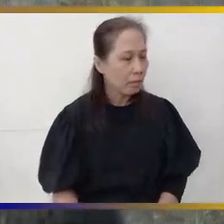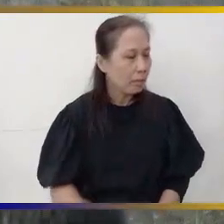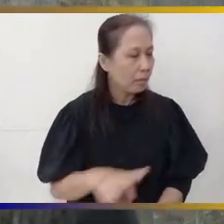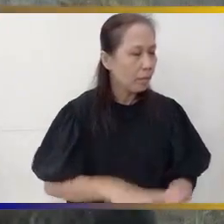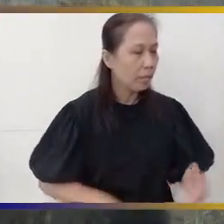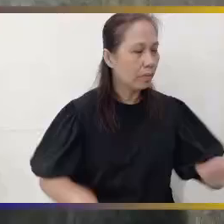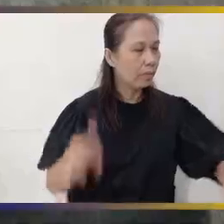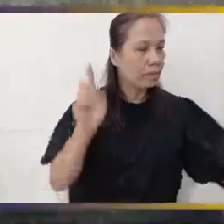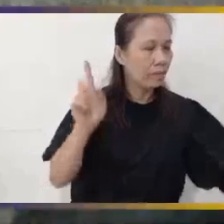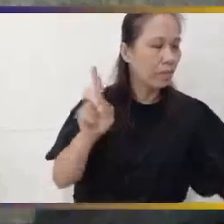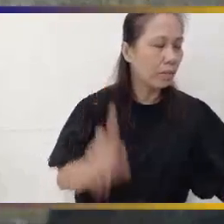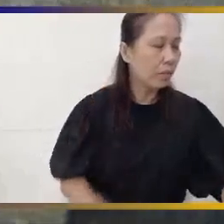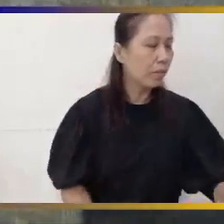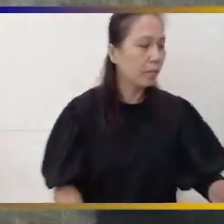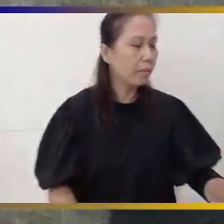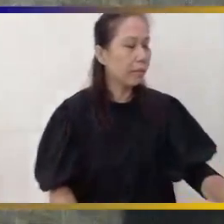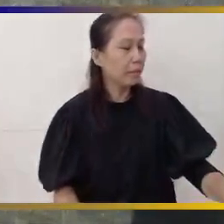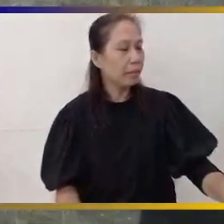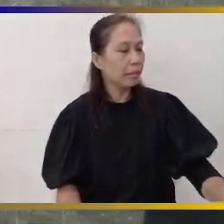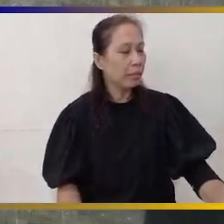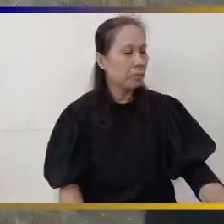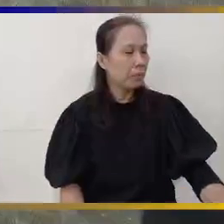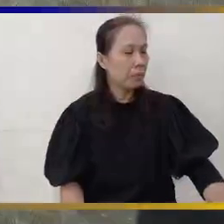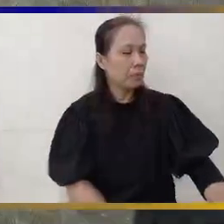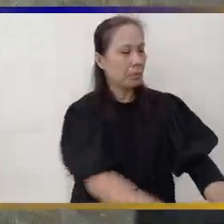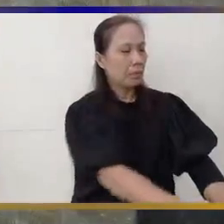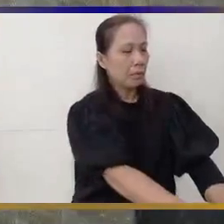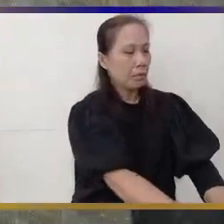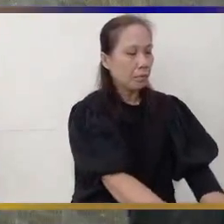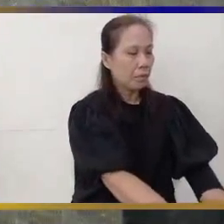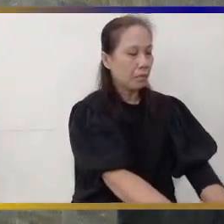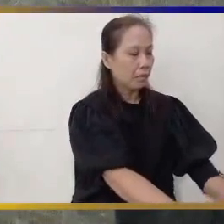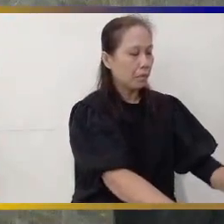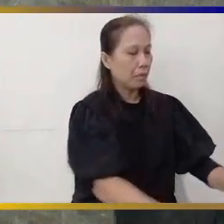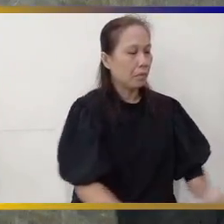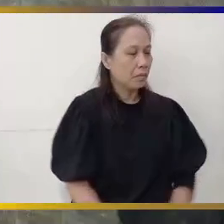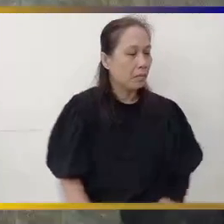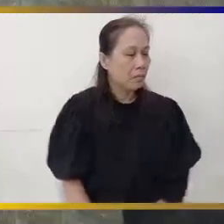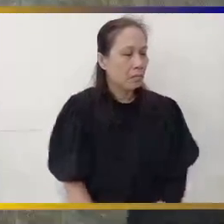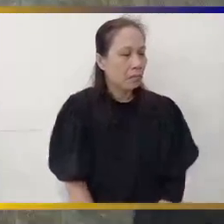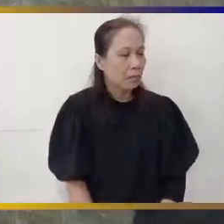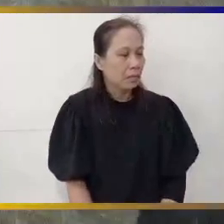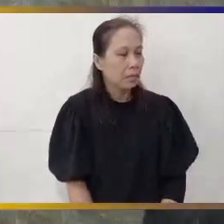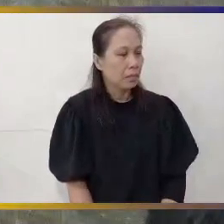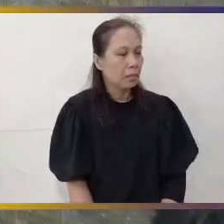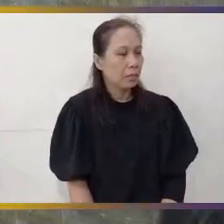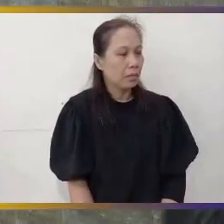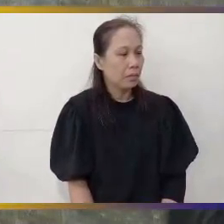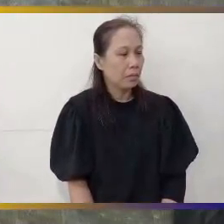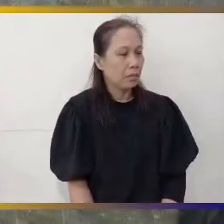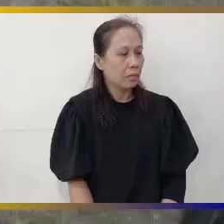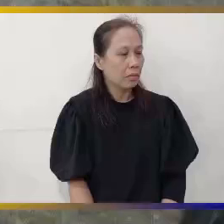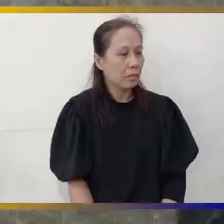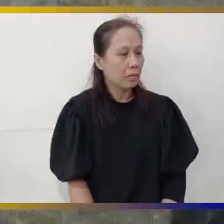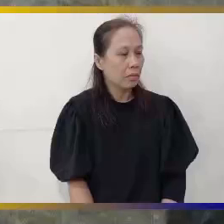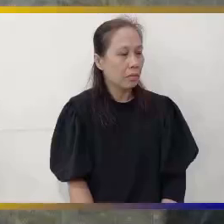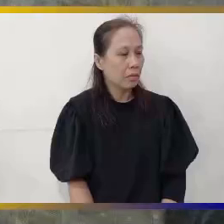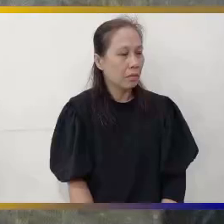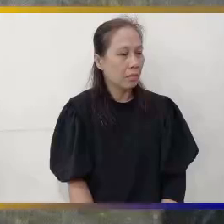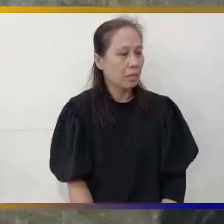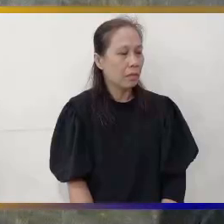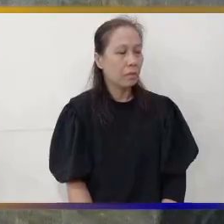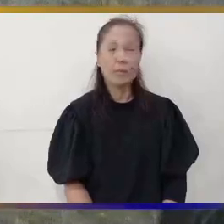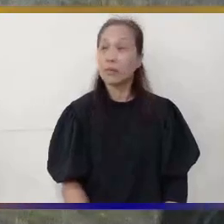one where Actually the whole chapter I involved po dito sa ating pag-aaral and then Later on sa mga next pag-aaral natin